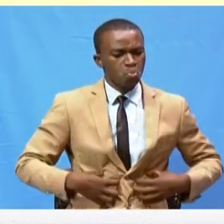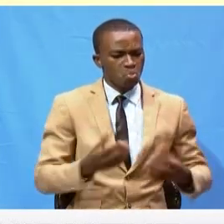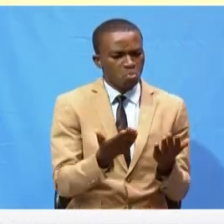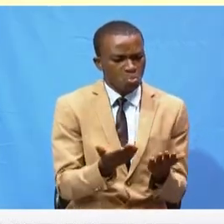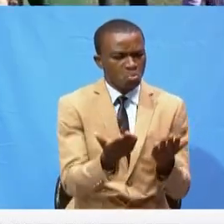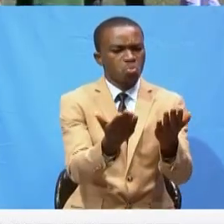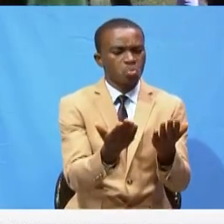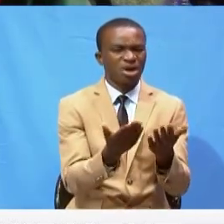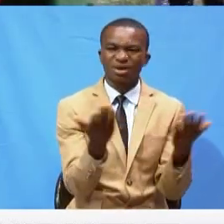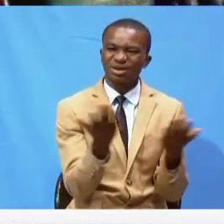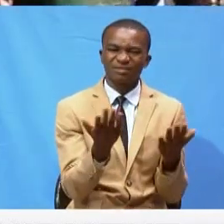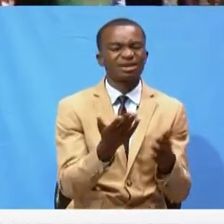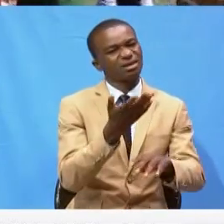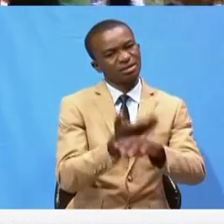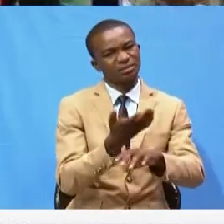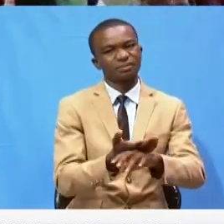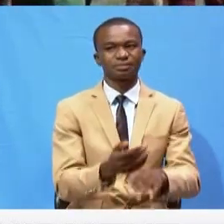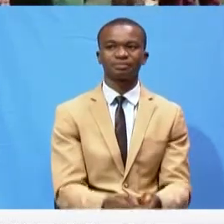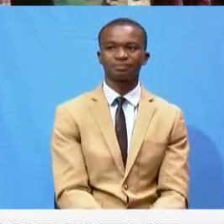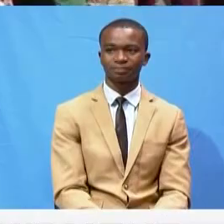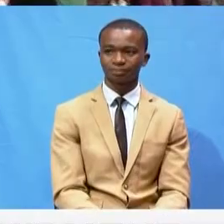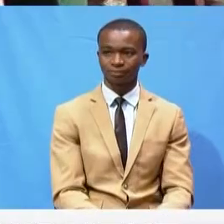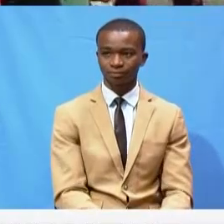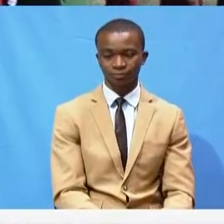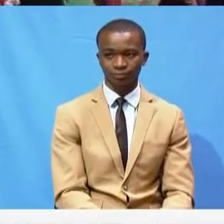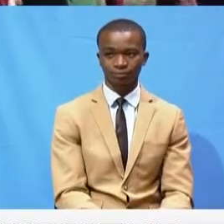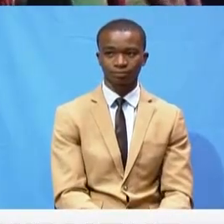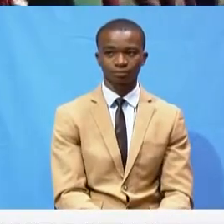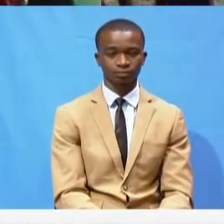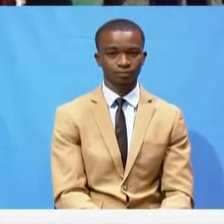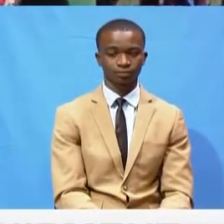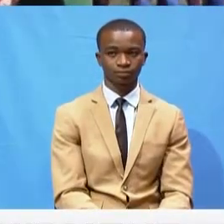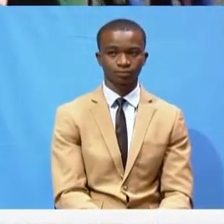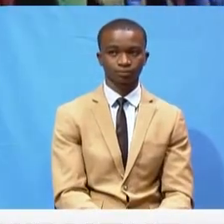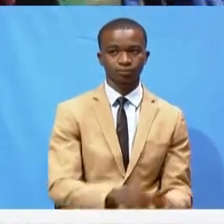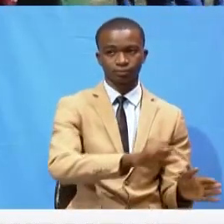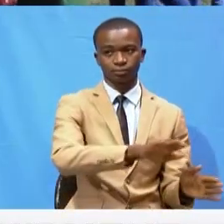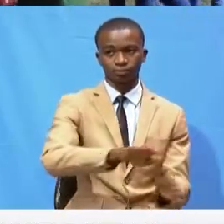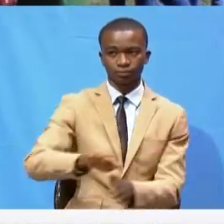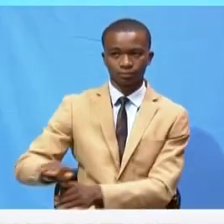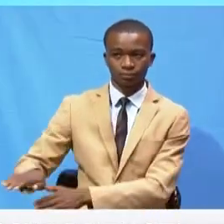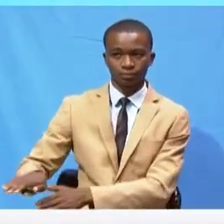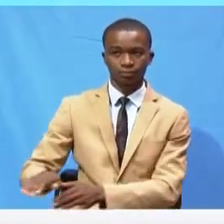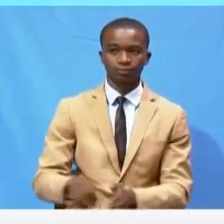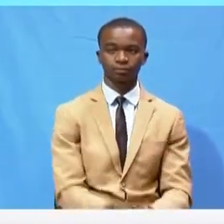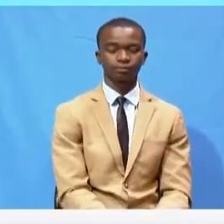now. Okay. Wow. Kruger Siankuru, Zanis, Mumbwa.